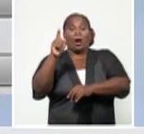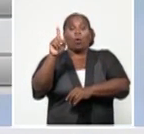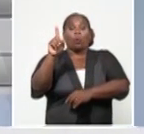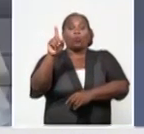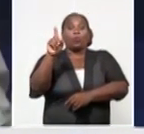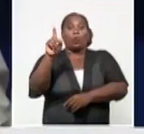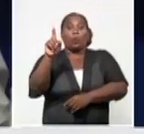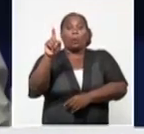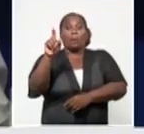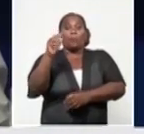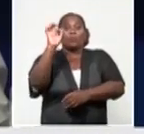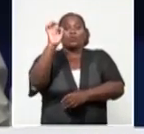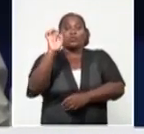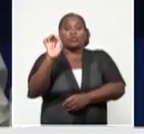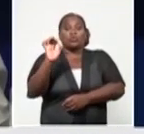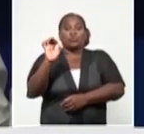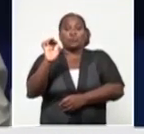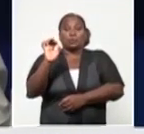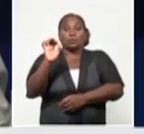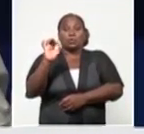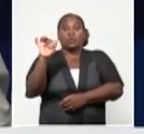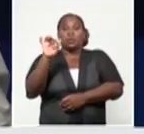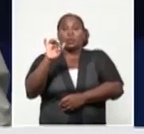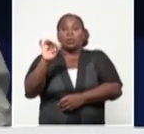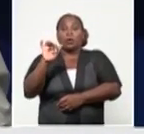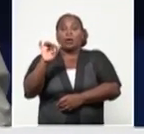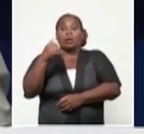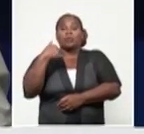2,888 have tested positive for the virus.